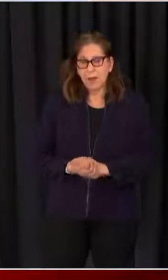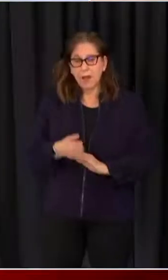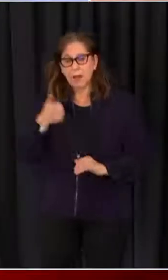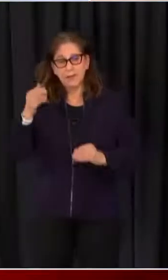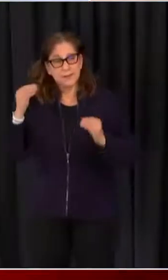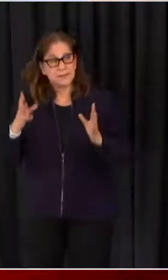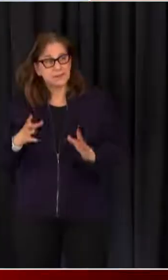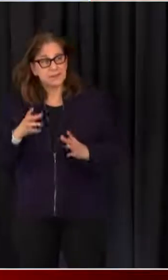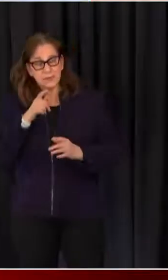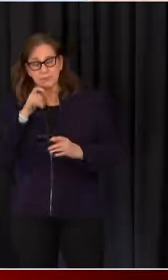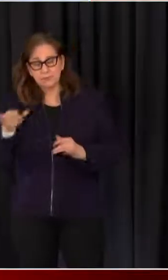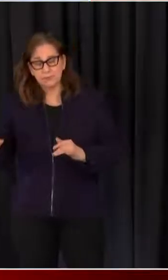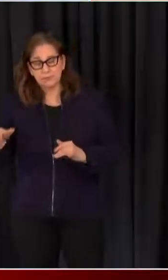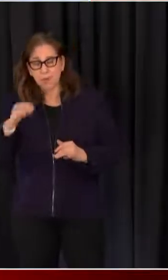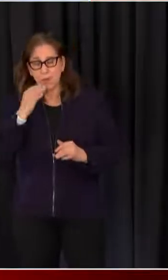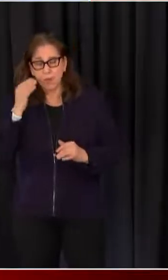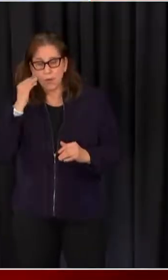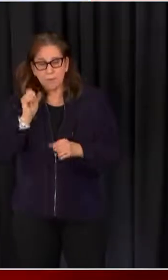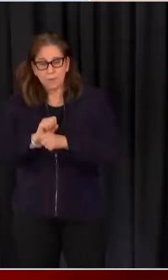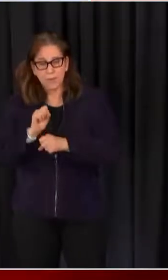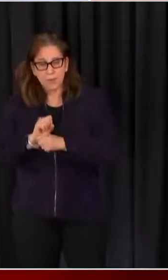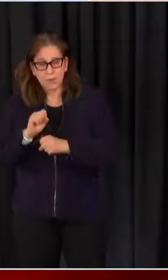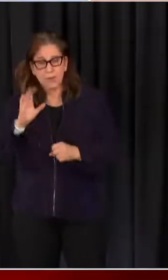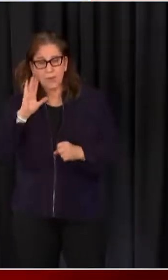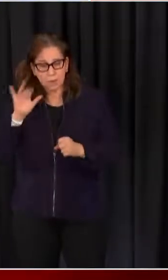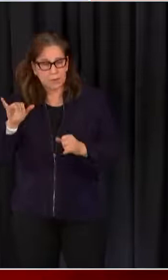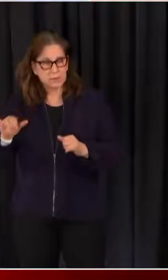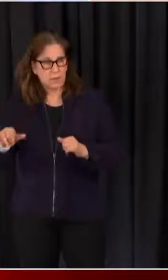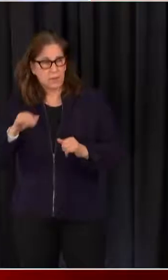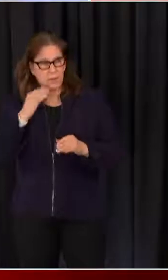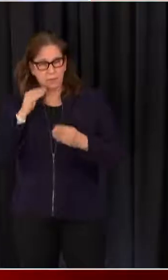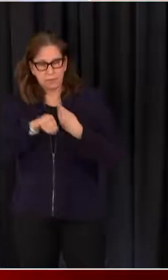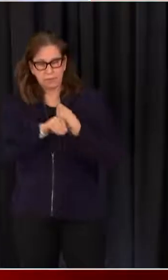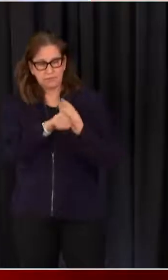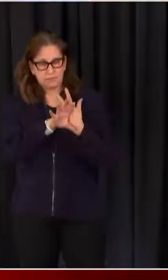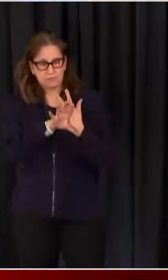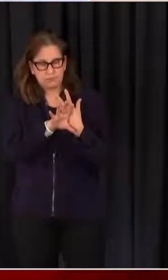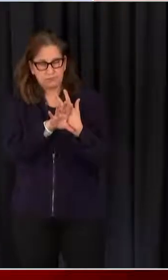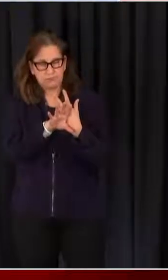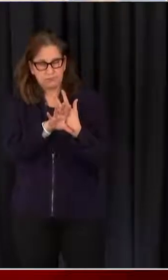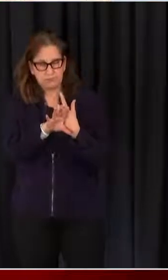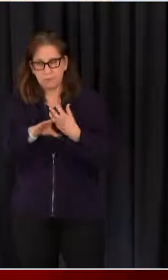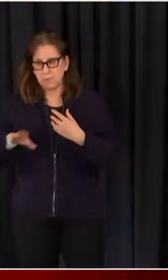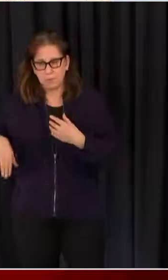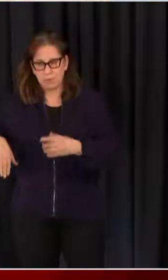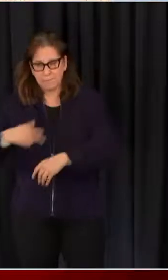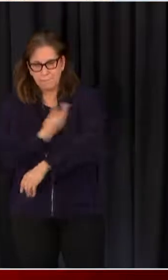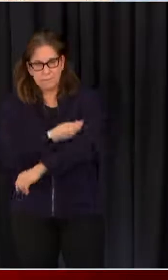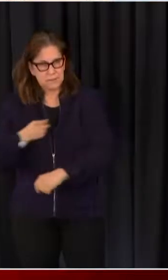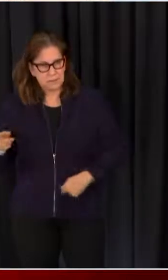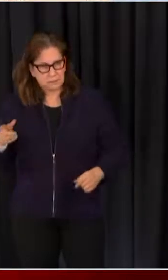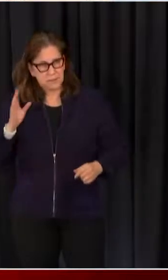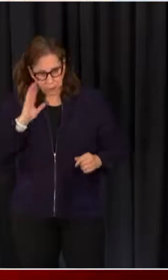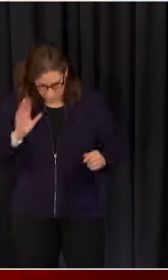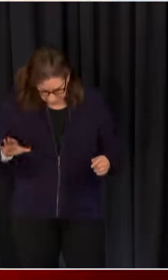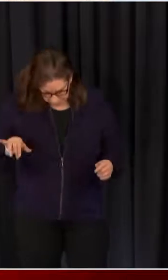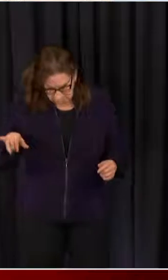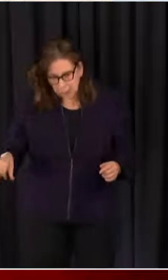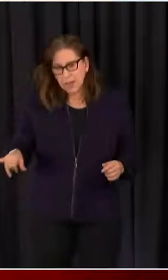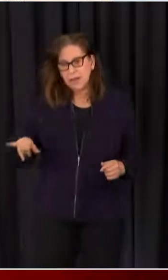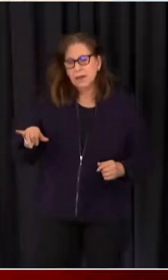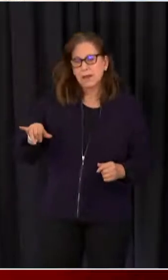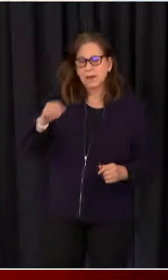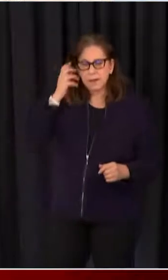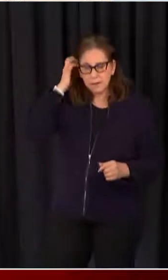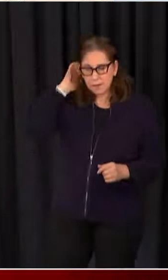are working at home and will work at home for the rest of the year. But we have also, and then there are others who